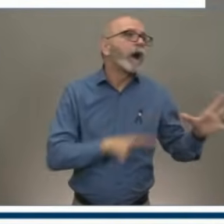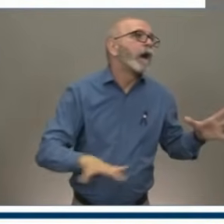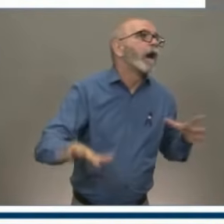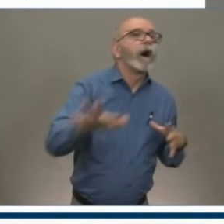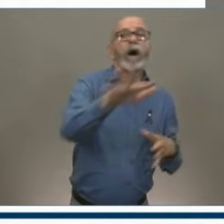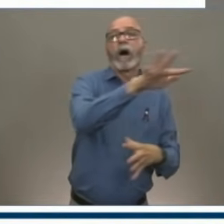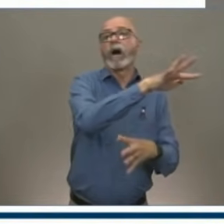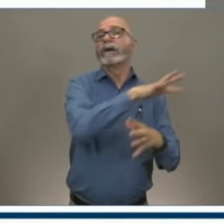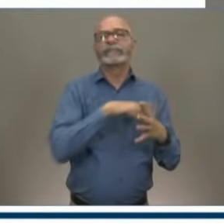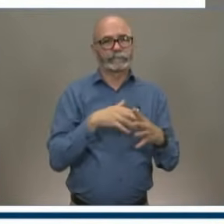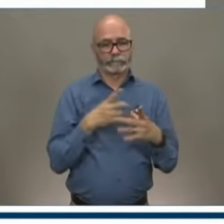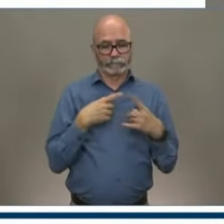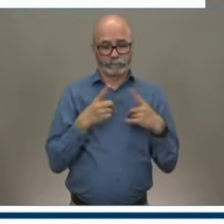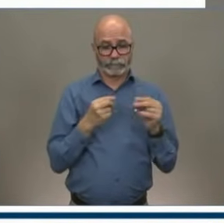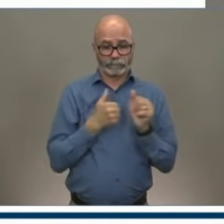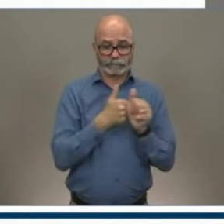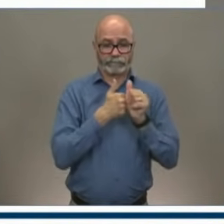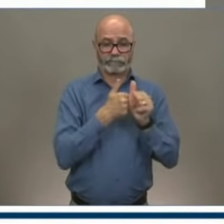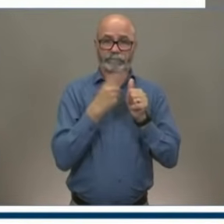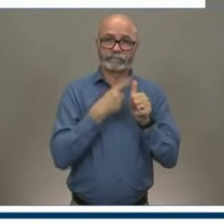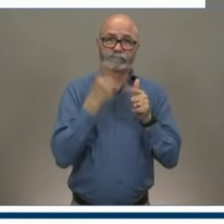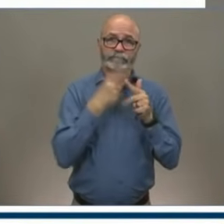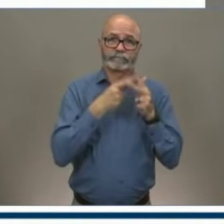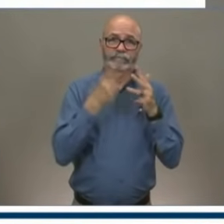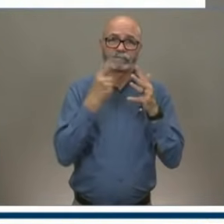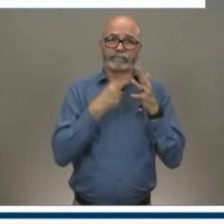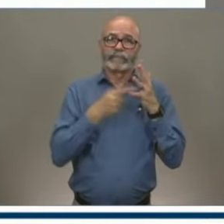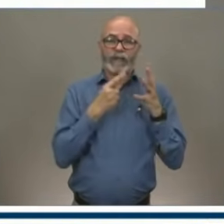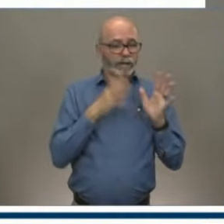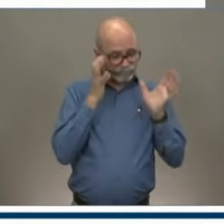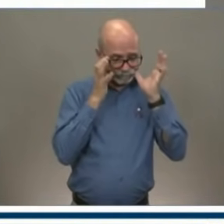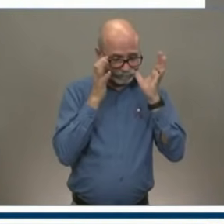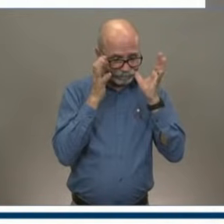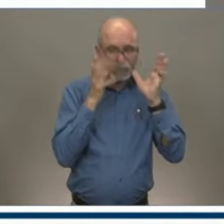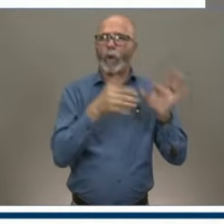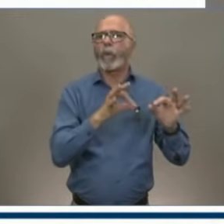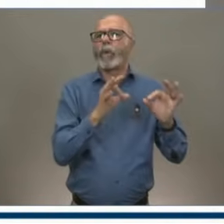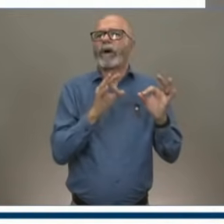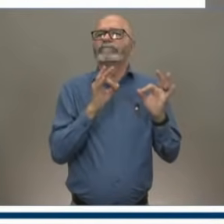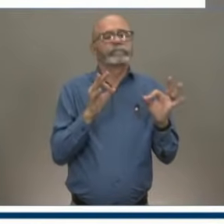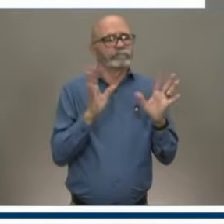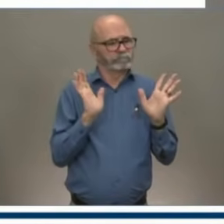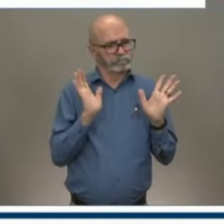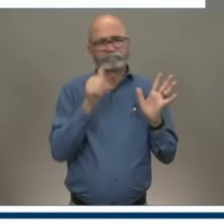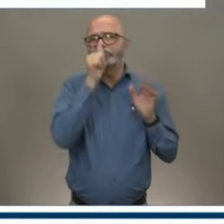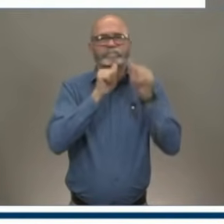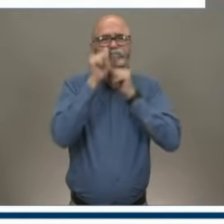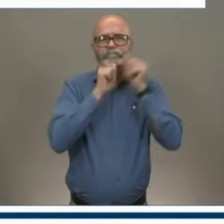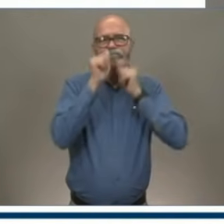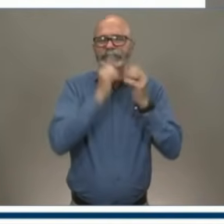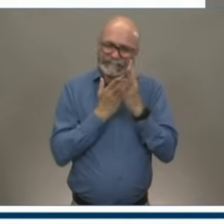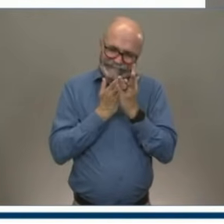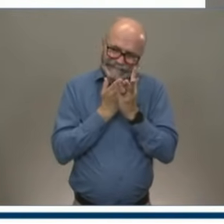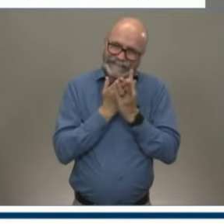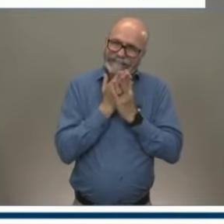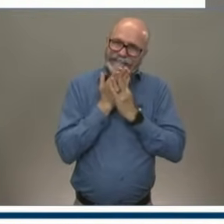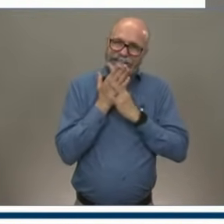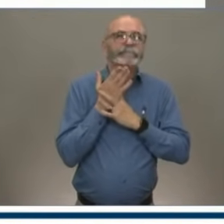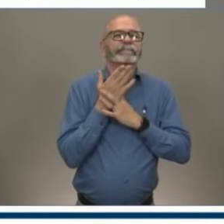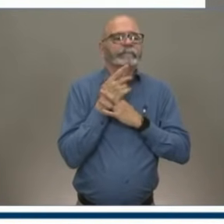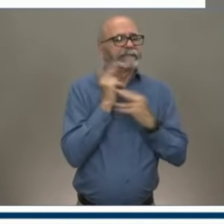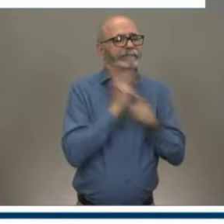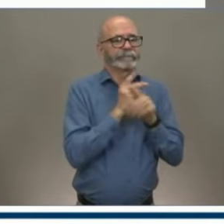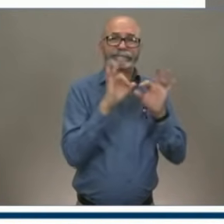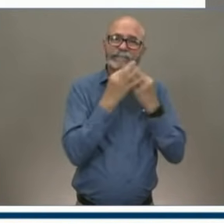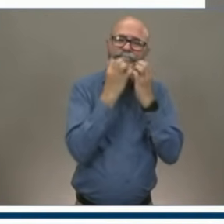what is necessary, despite the challenges and the impacts, to keep your family, your neighbors, and your community safe.